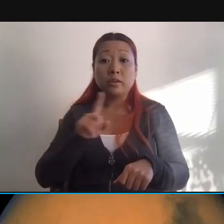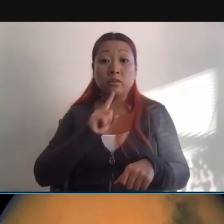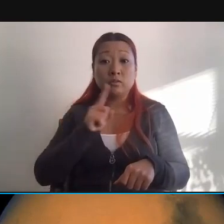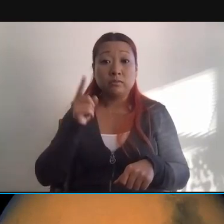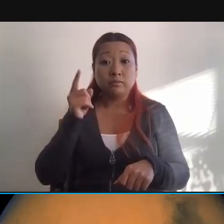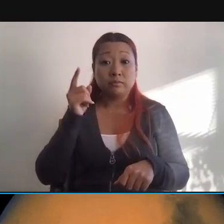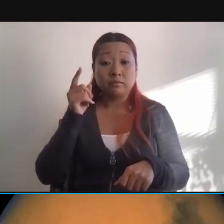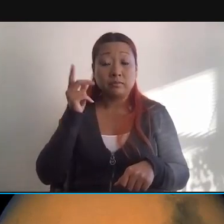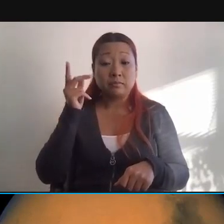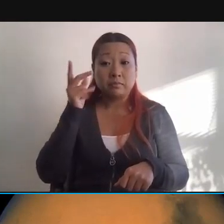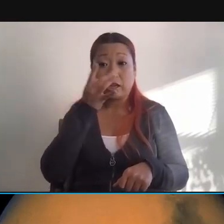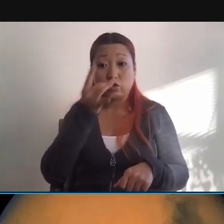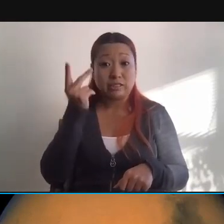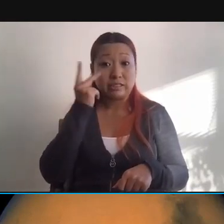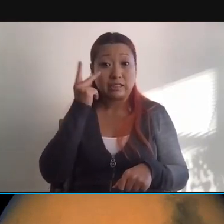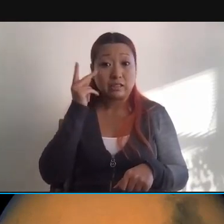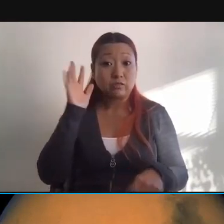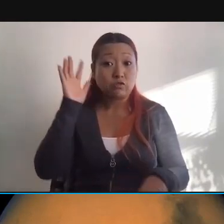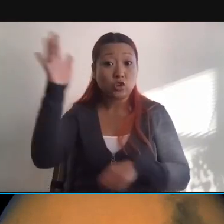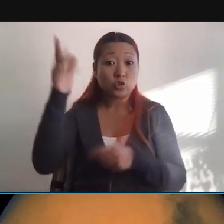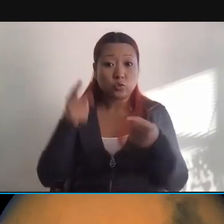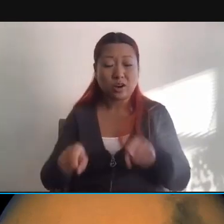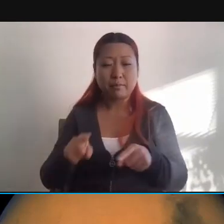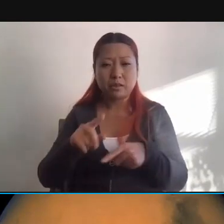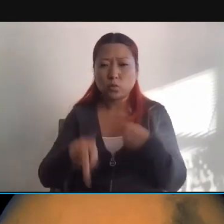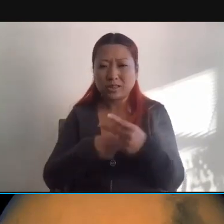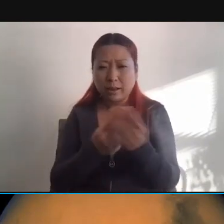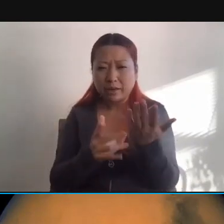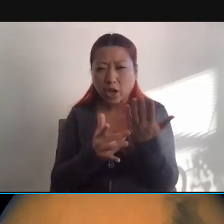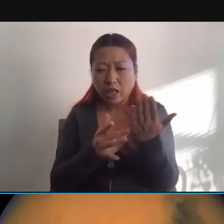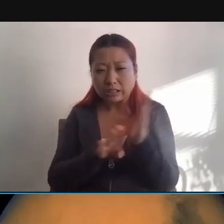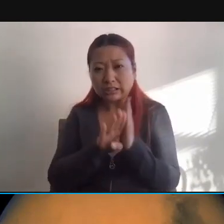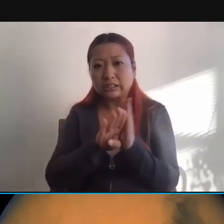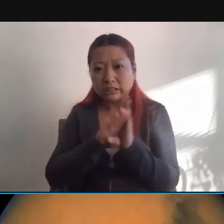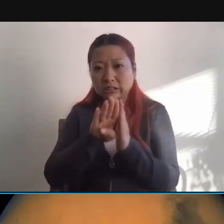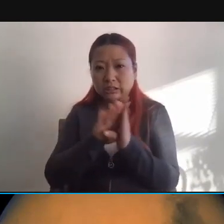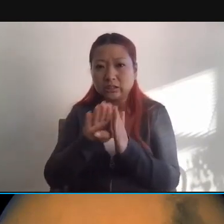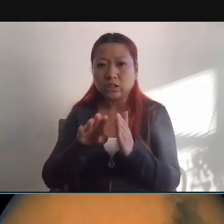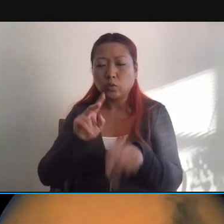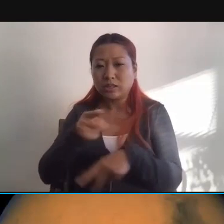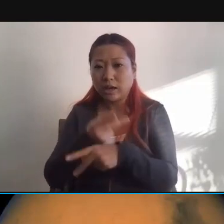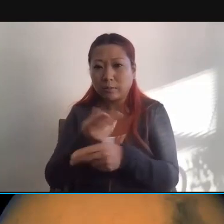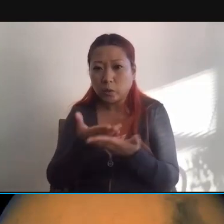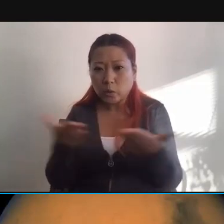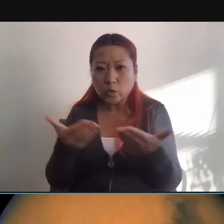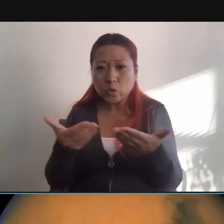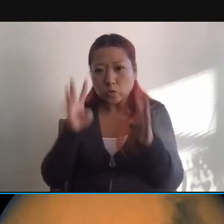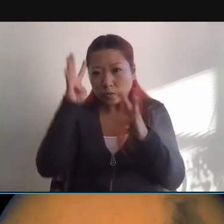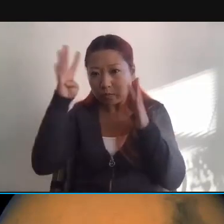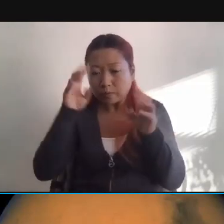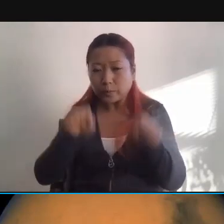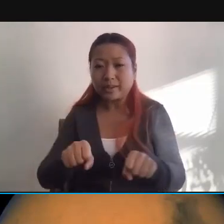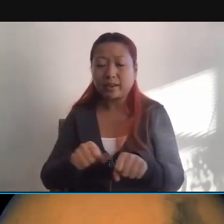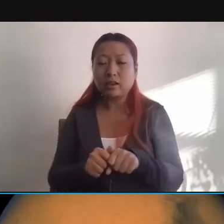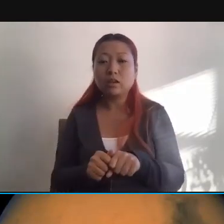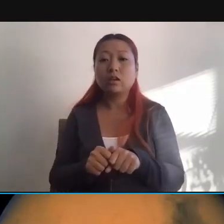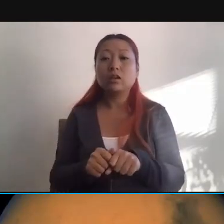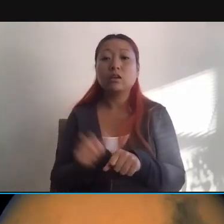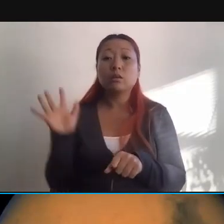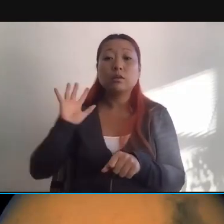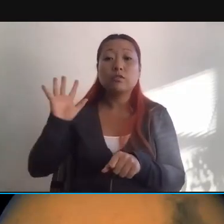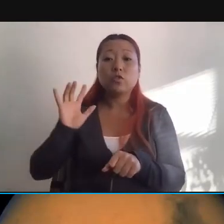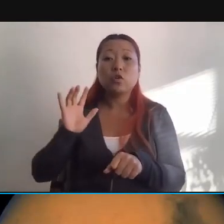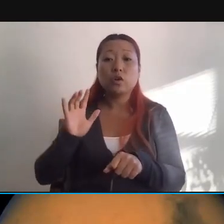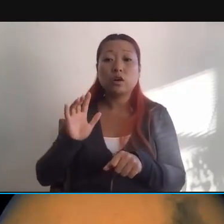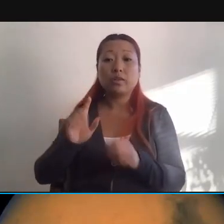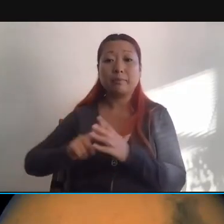see what happens in the future, what technologies are developed, what new things we can do. When we first flew an ultrasound machine on the